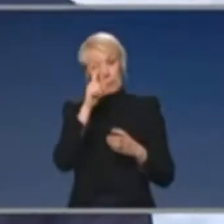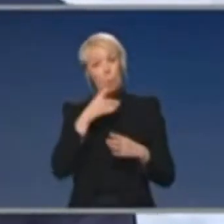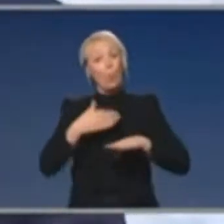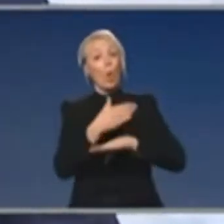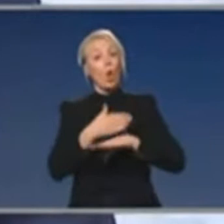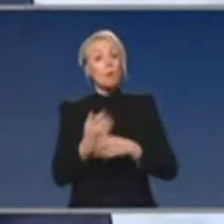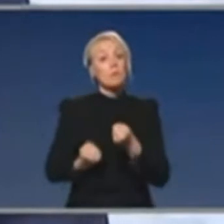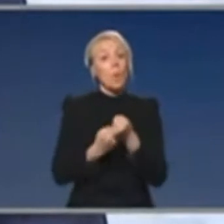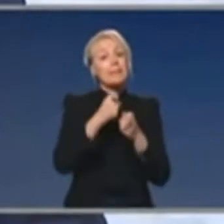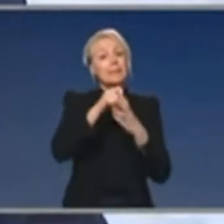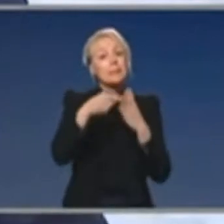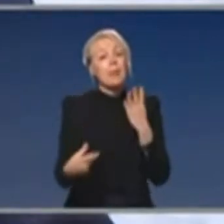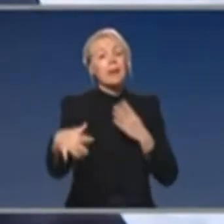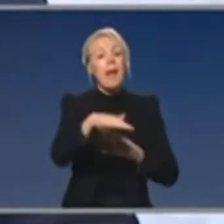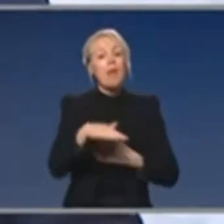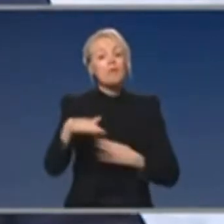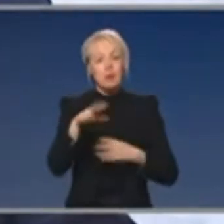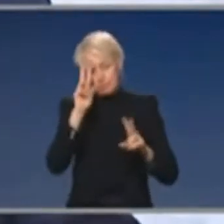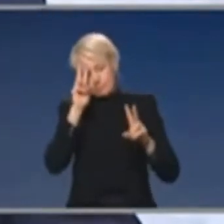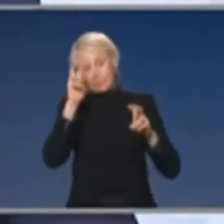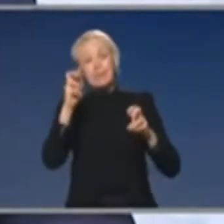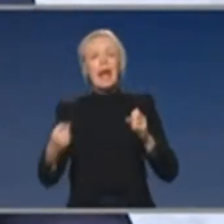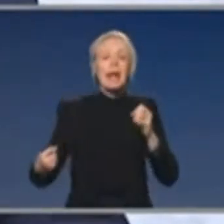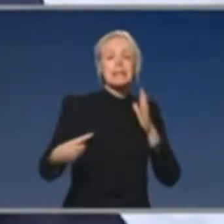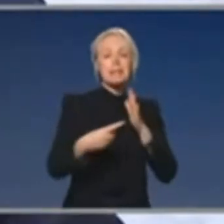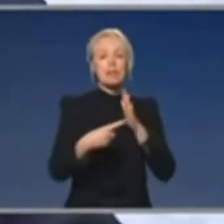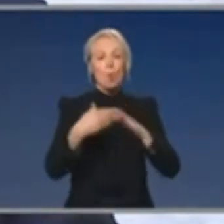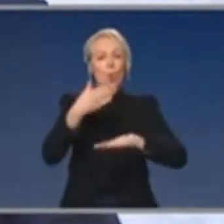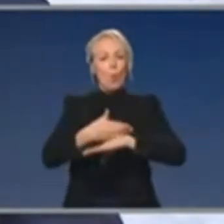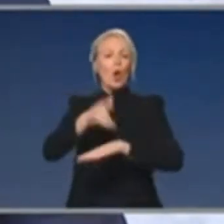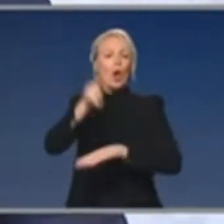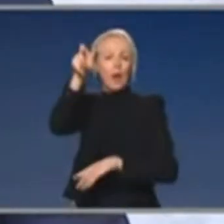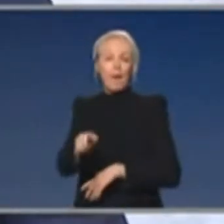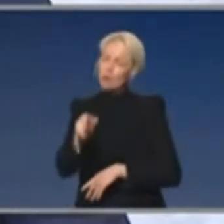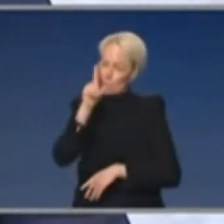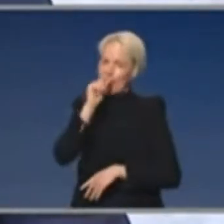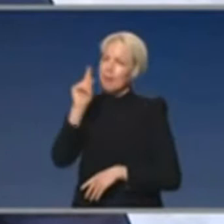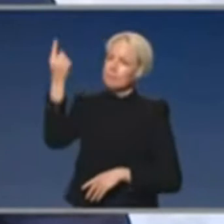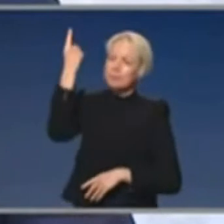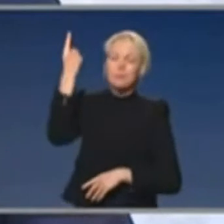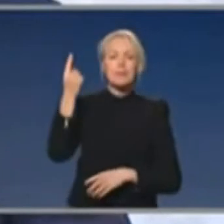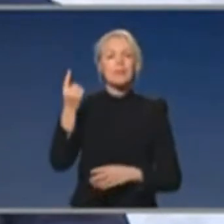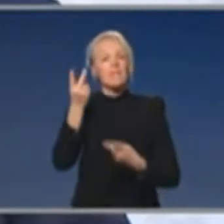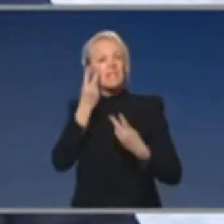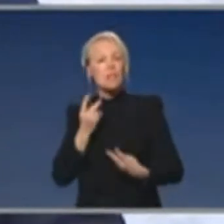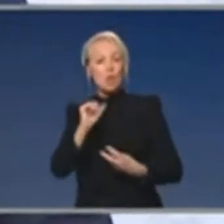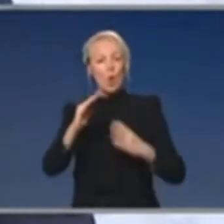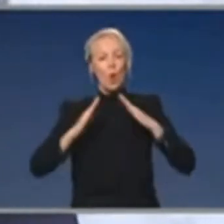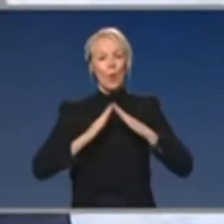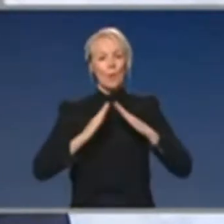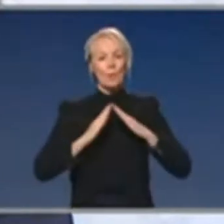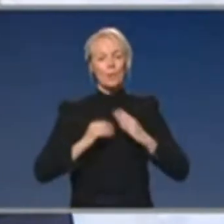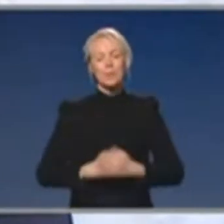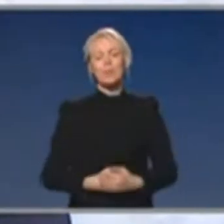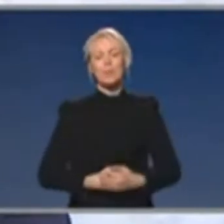workers in Victoria. Now, having addressed those issues, I want to turn to advice, which if he were able to be here